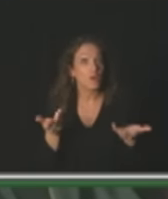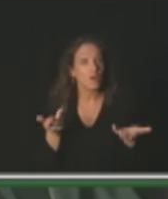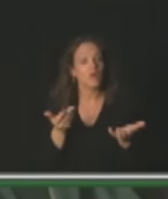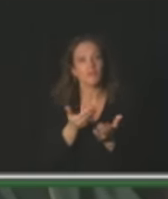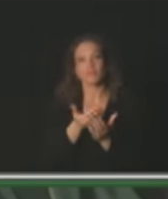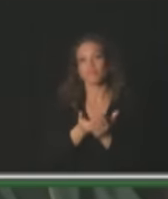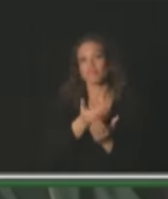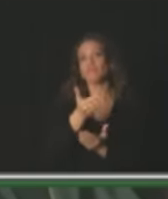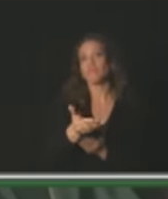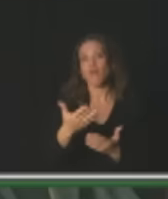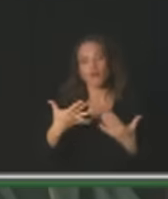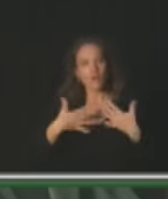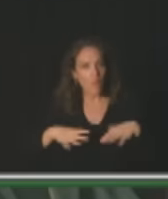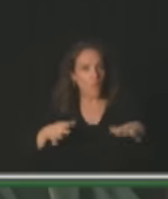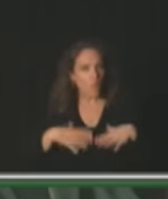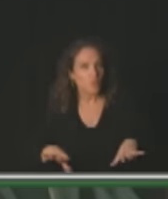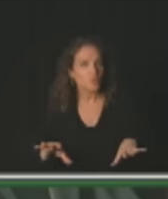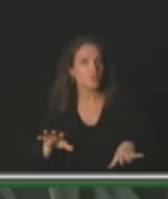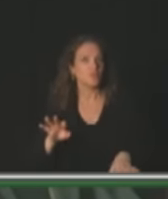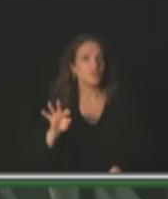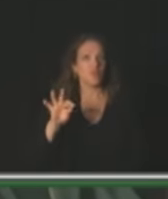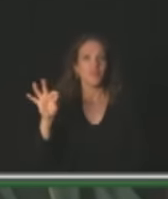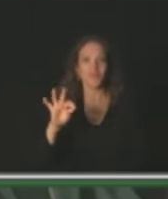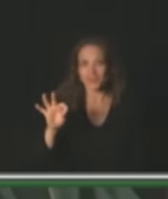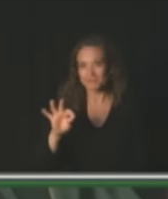They bought her clothes and furniture.